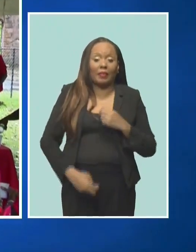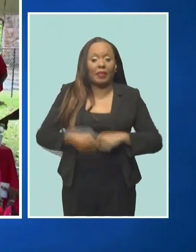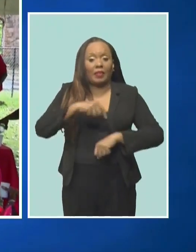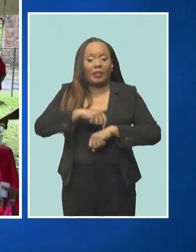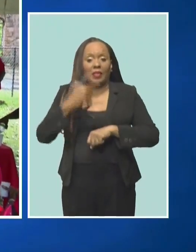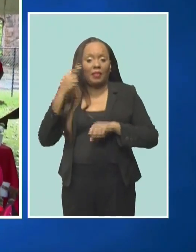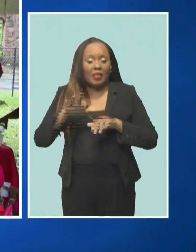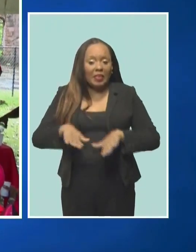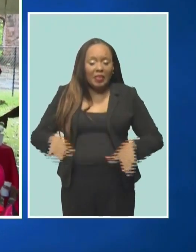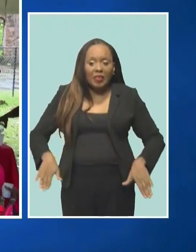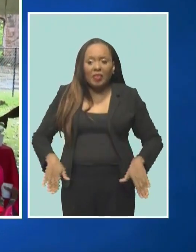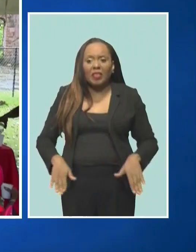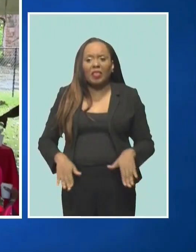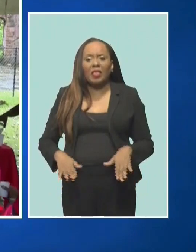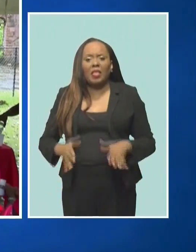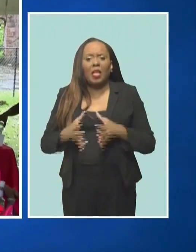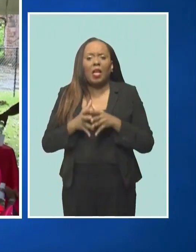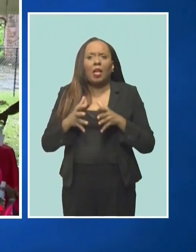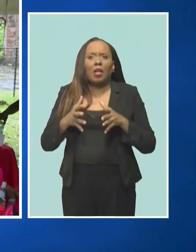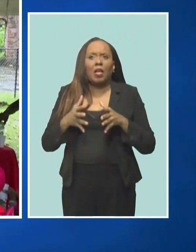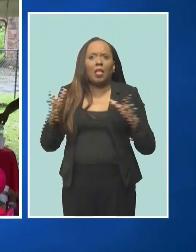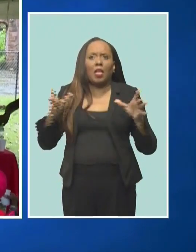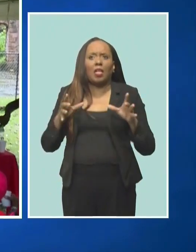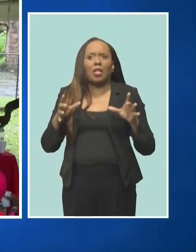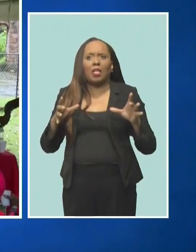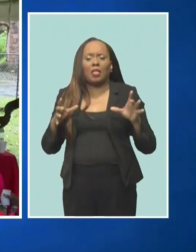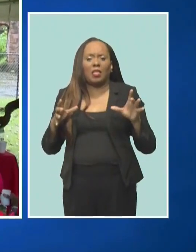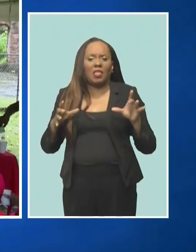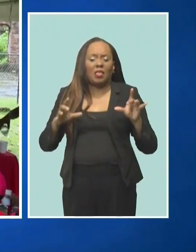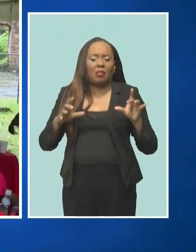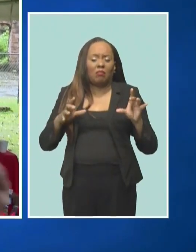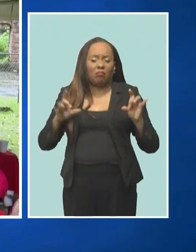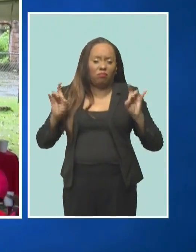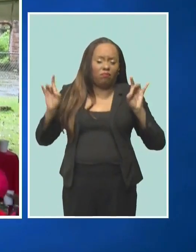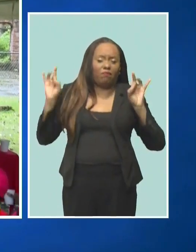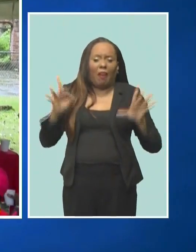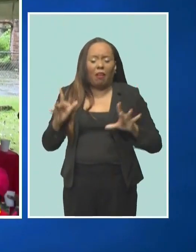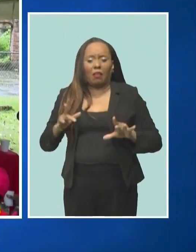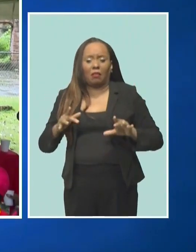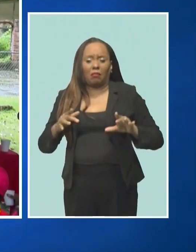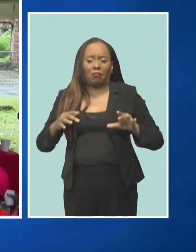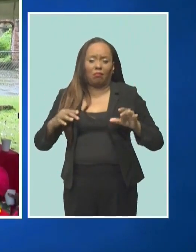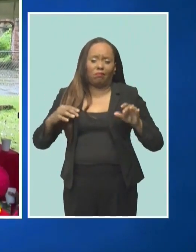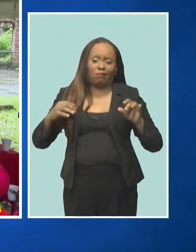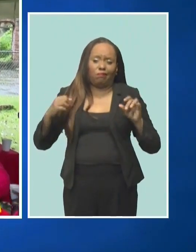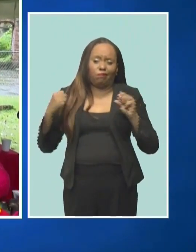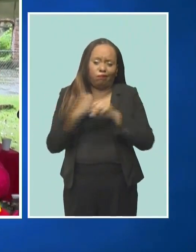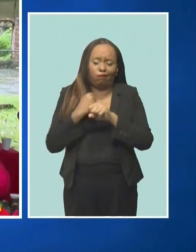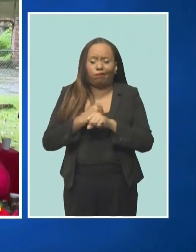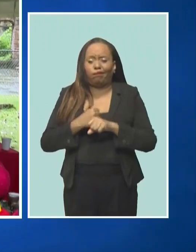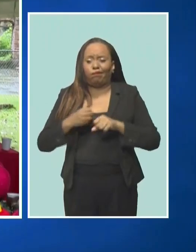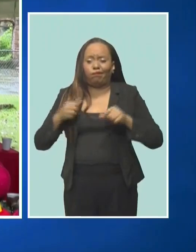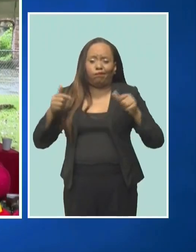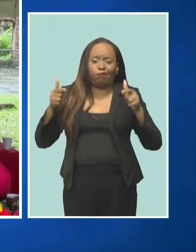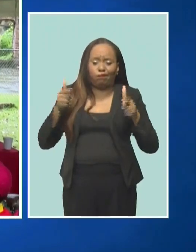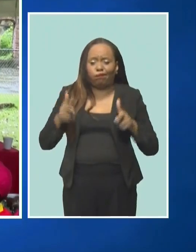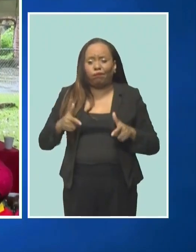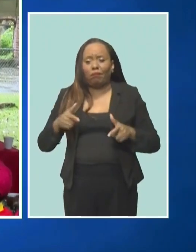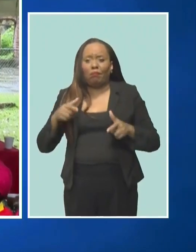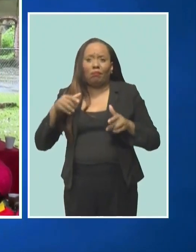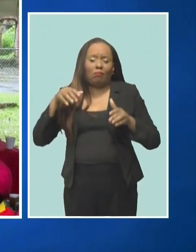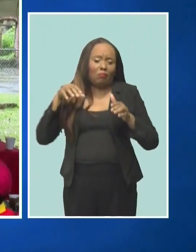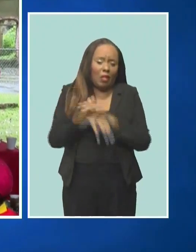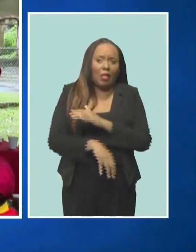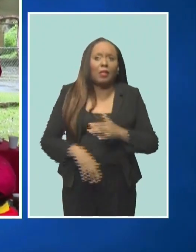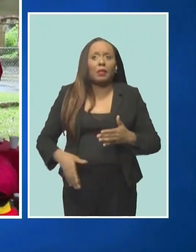an increase in violent crime, a reduction in crime, but an increase in violent crimes. And a lot of these children in my constituency would know people who were victims of